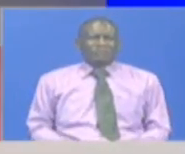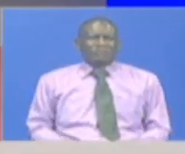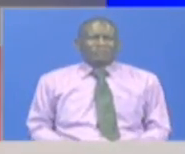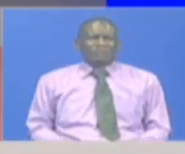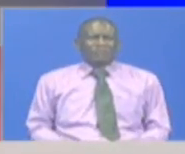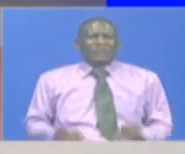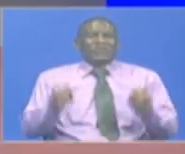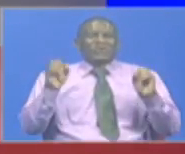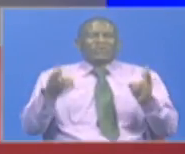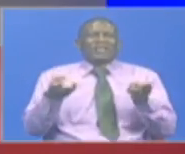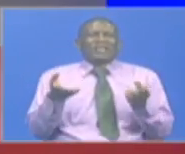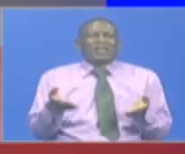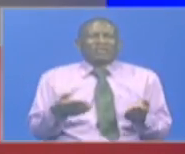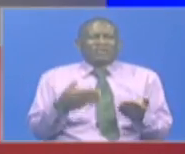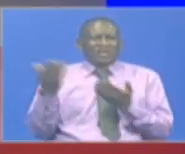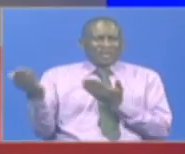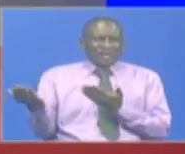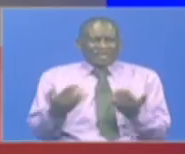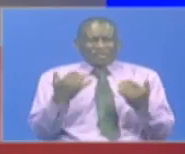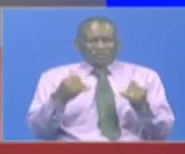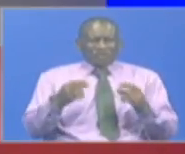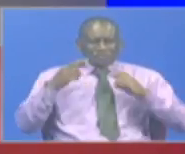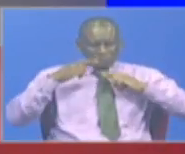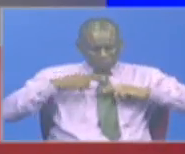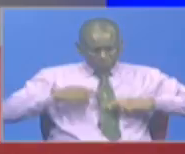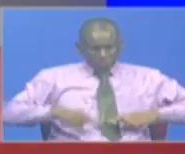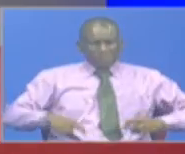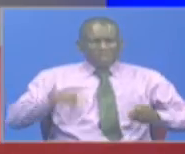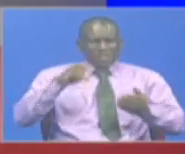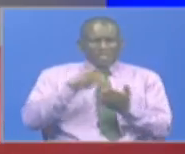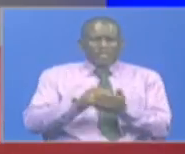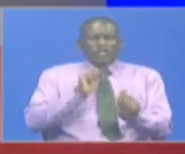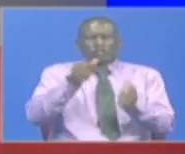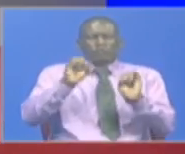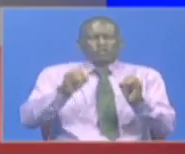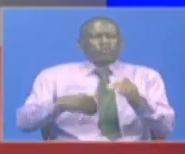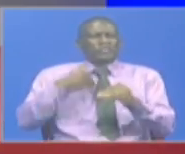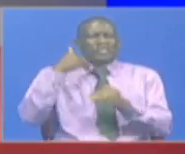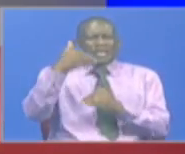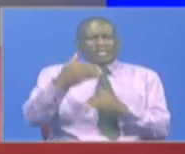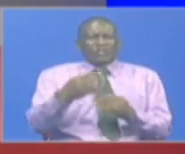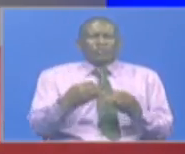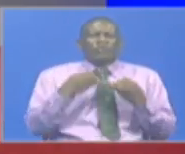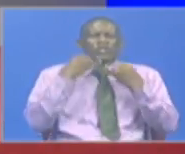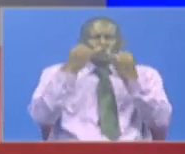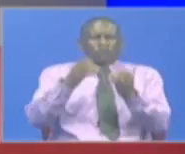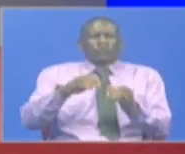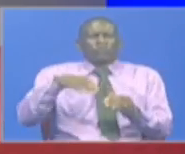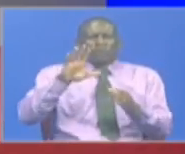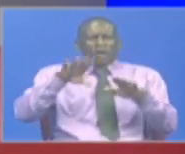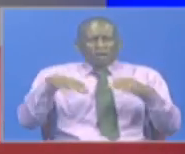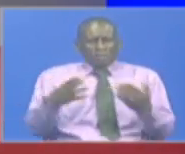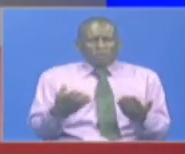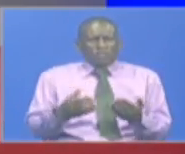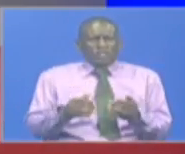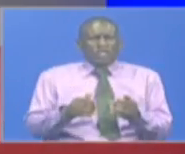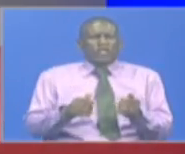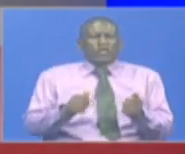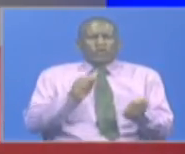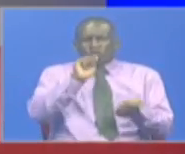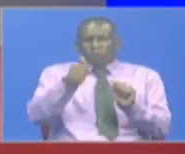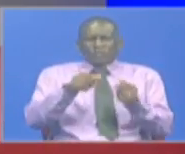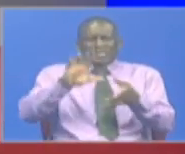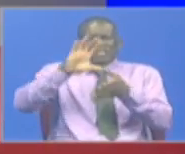All right, let's now take a quick break. On the sports news, we'll tell you more about the ghost games as German